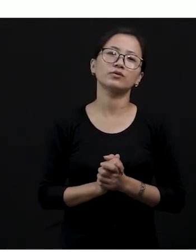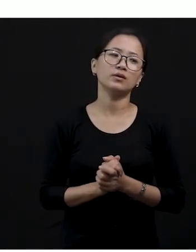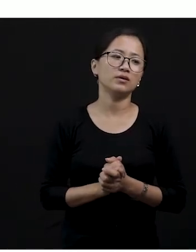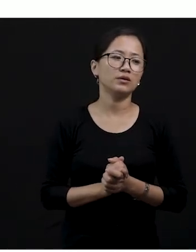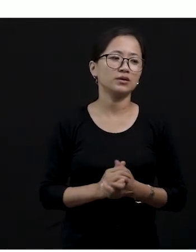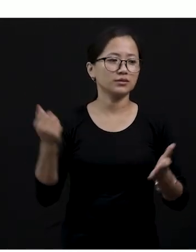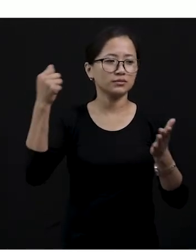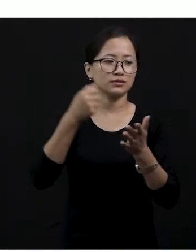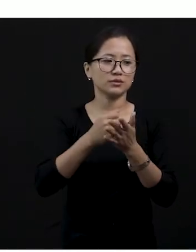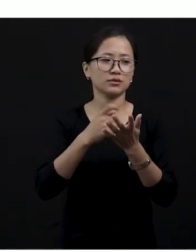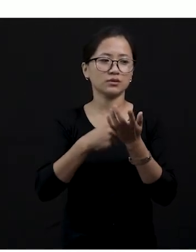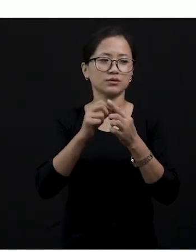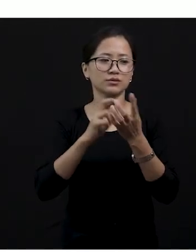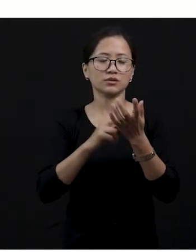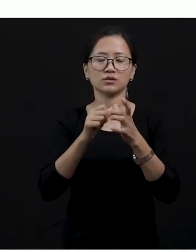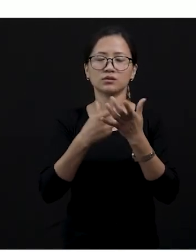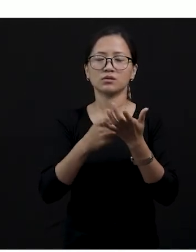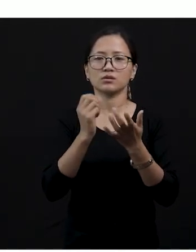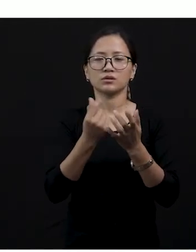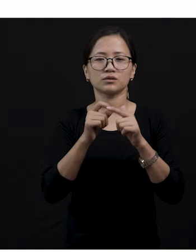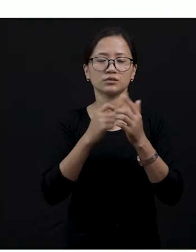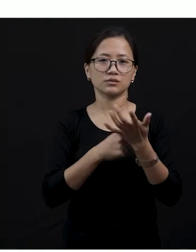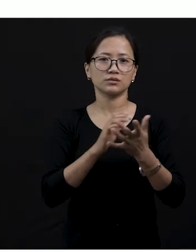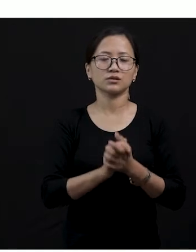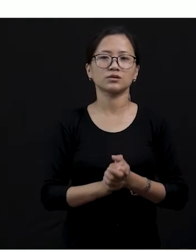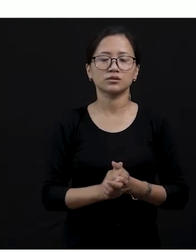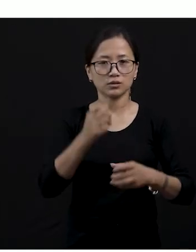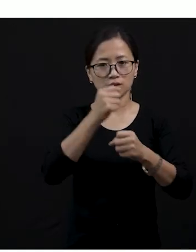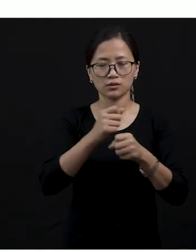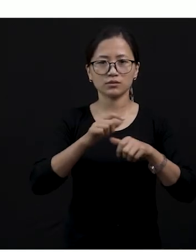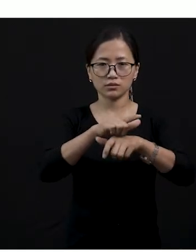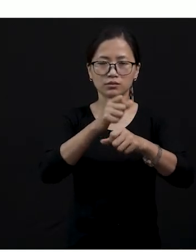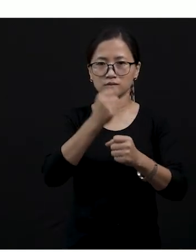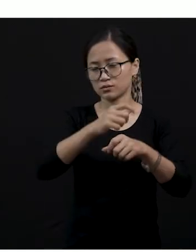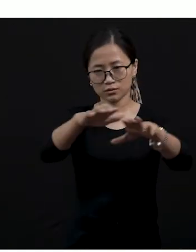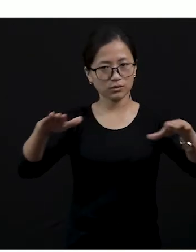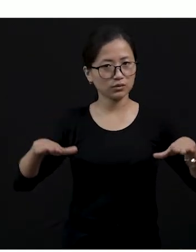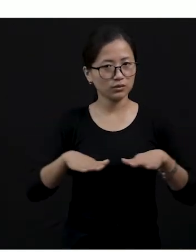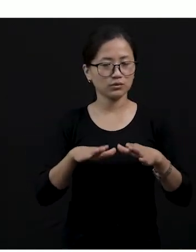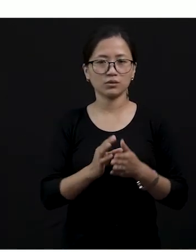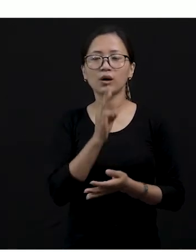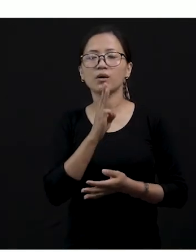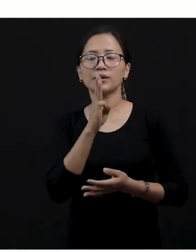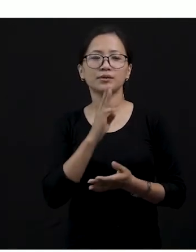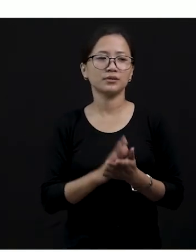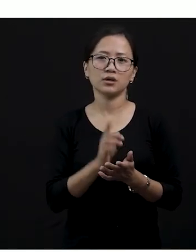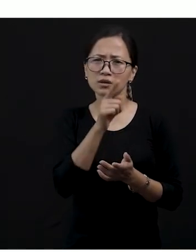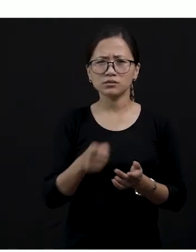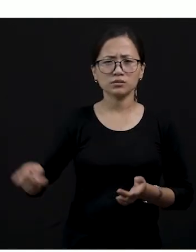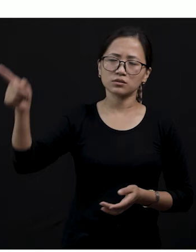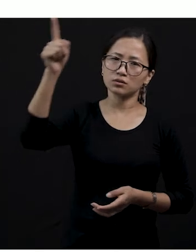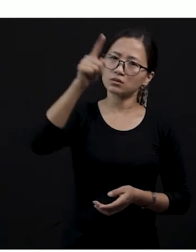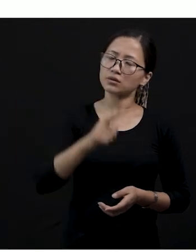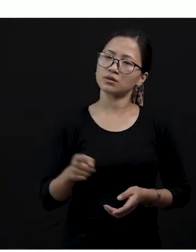the groundwater. And this way again, when the sun comes up, again it'll evaporate, condense, precipitate. This